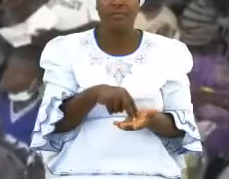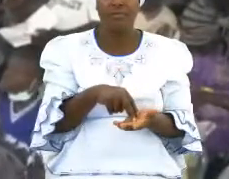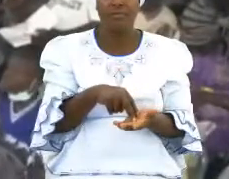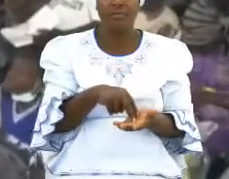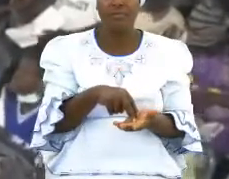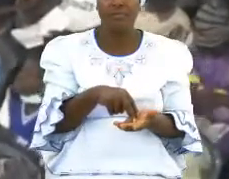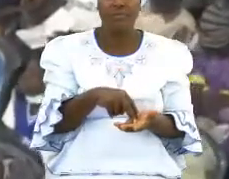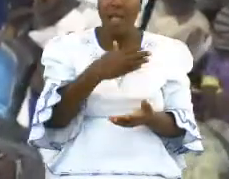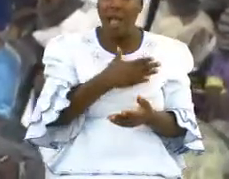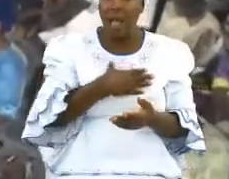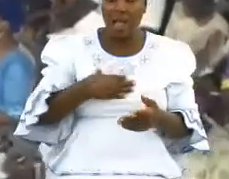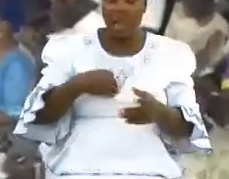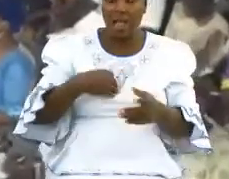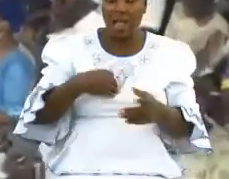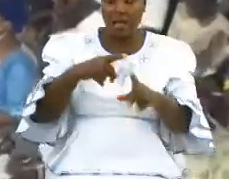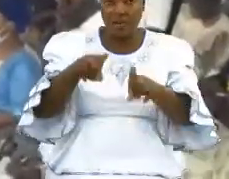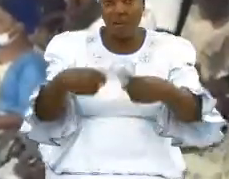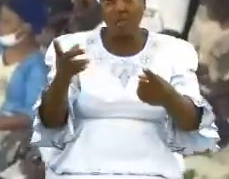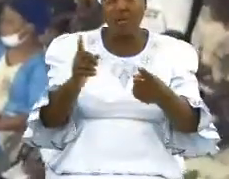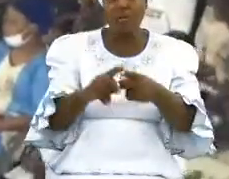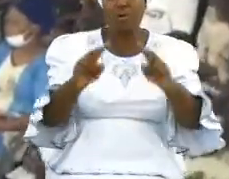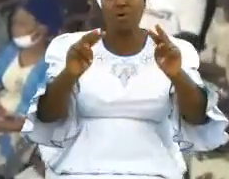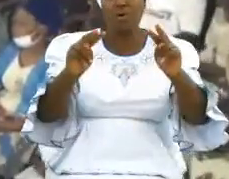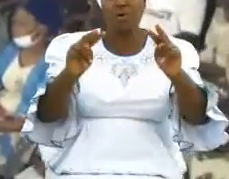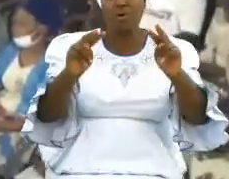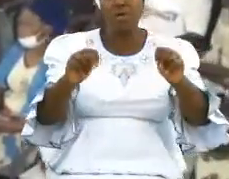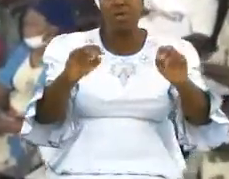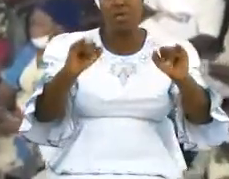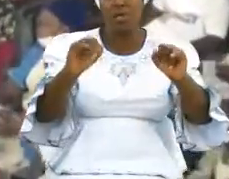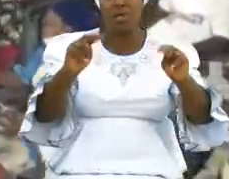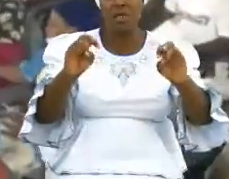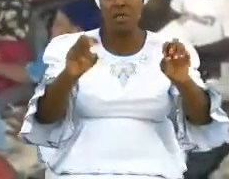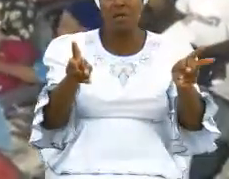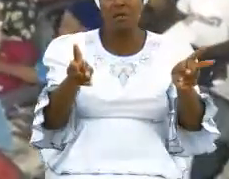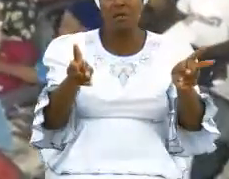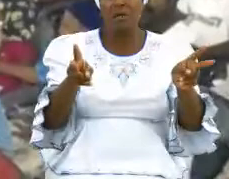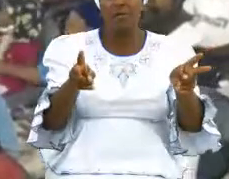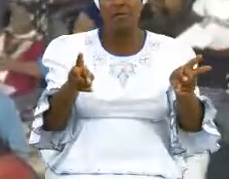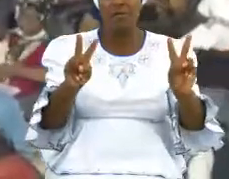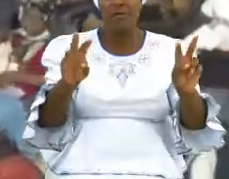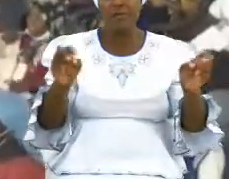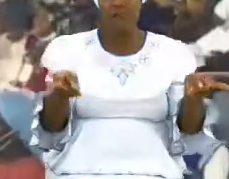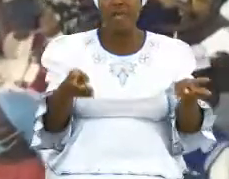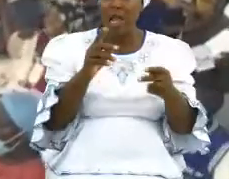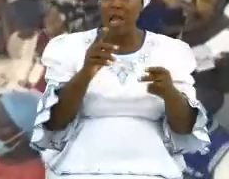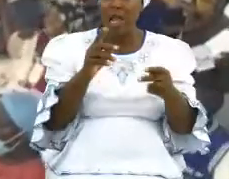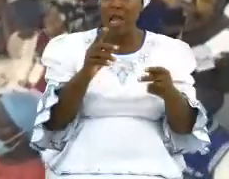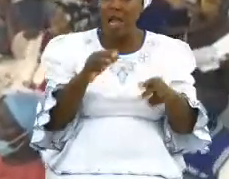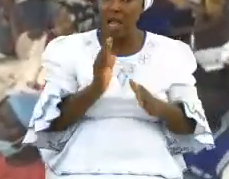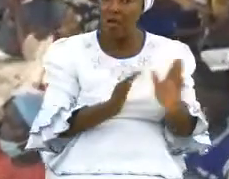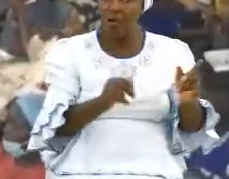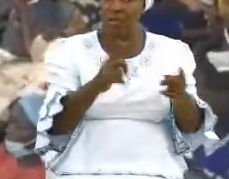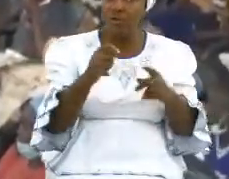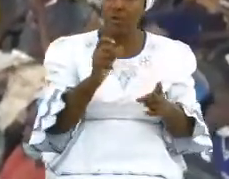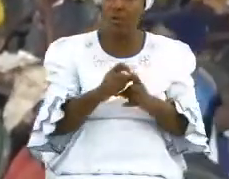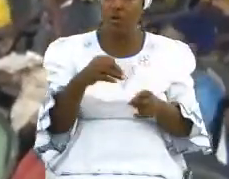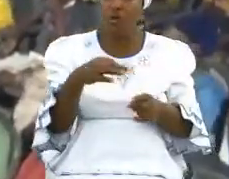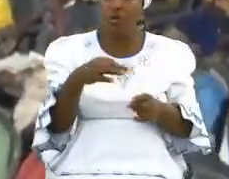and went unto Nineveh according to the word of the Lord.